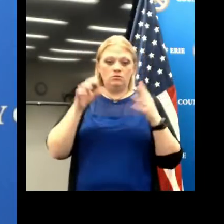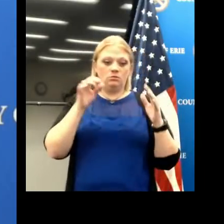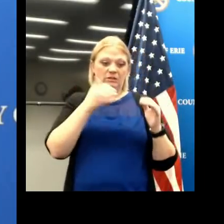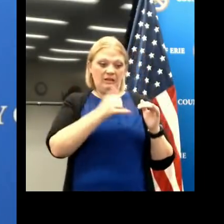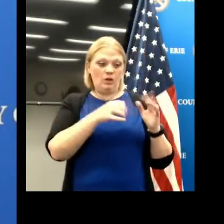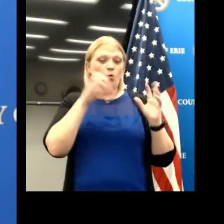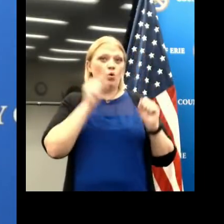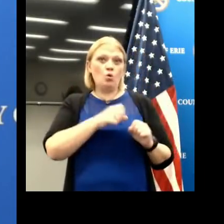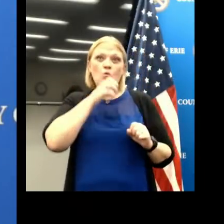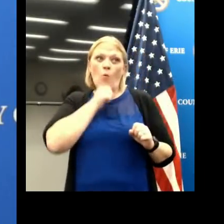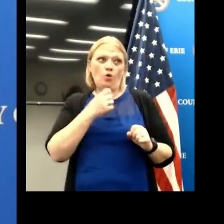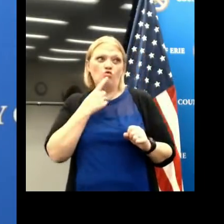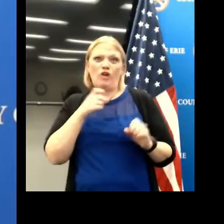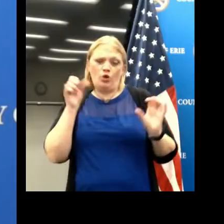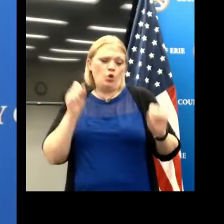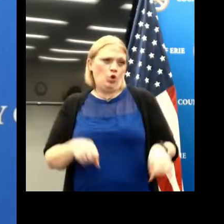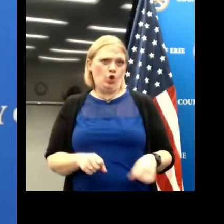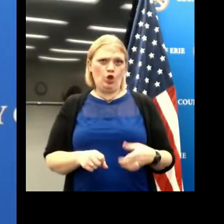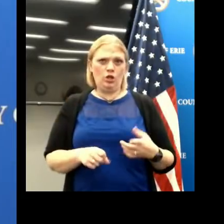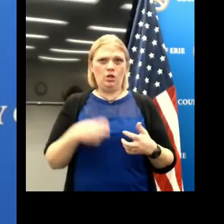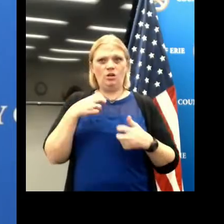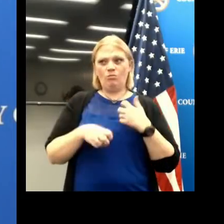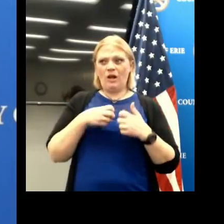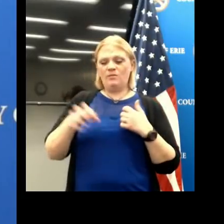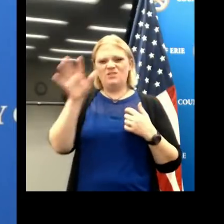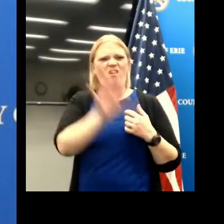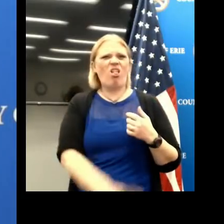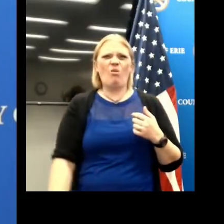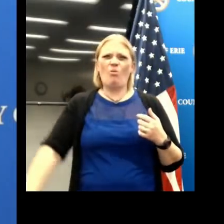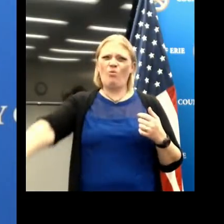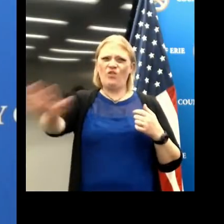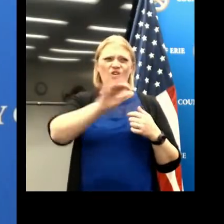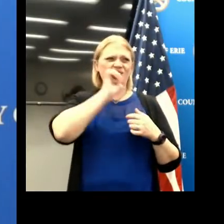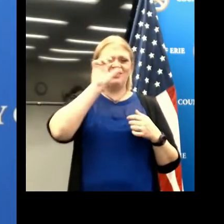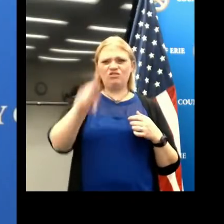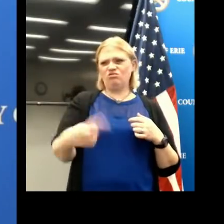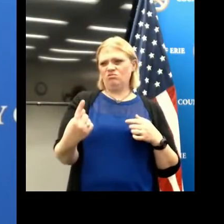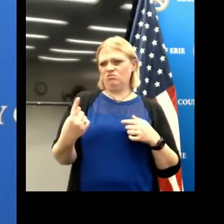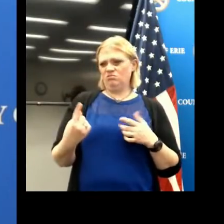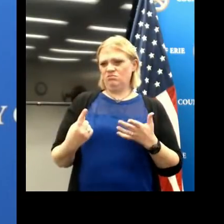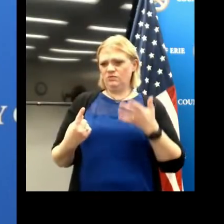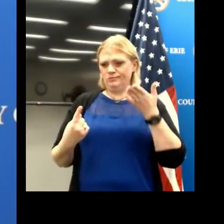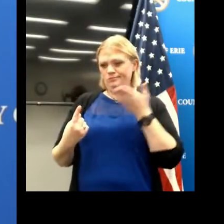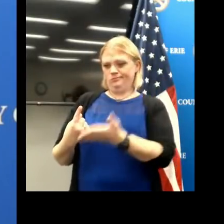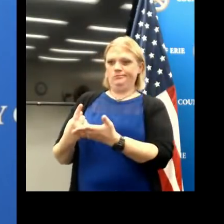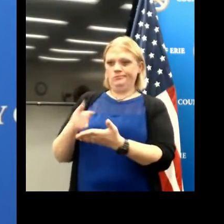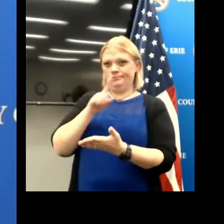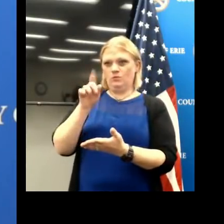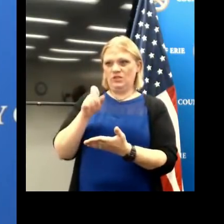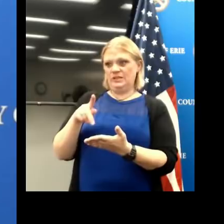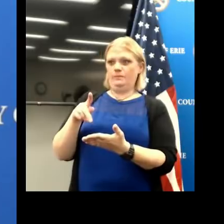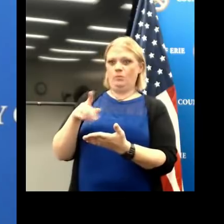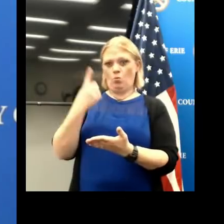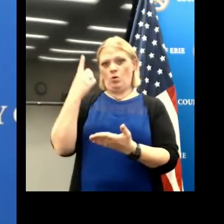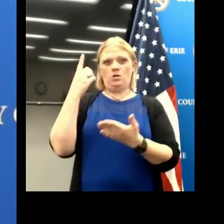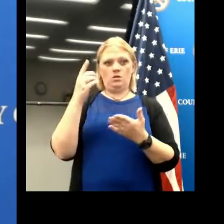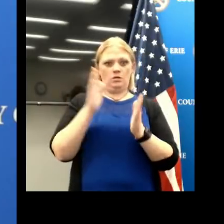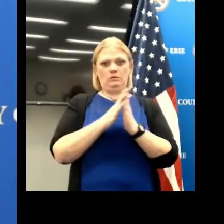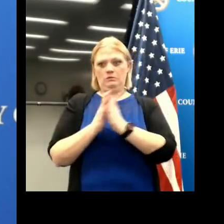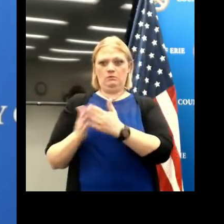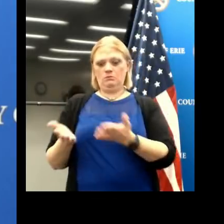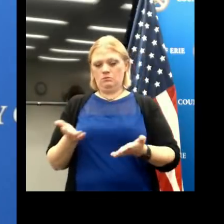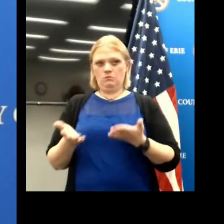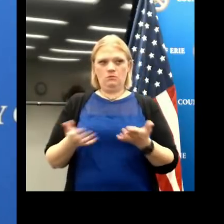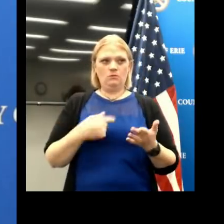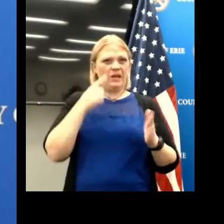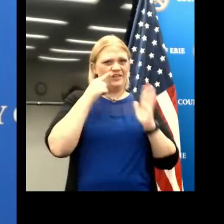and possibly even red. The problem is it's all over the place. It's not just like one zip code or one neighborhood. We have, as I showed